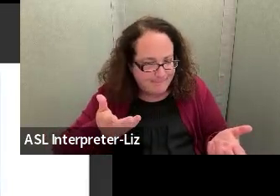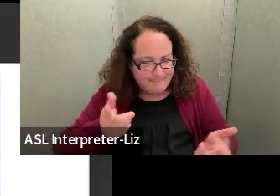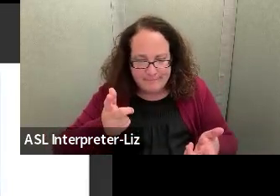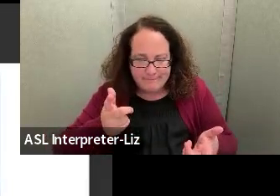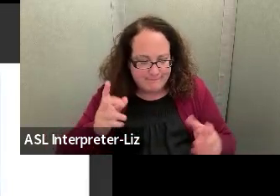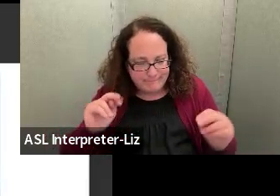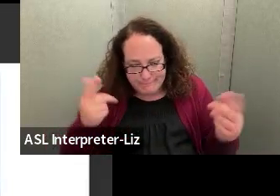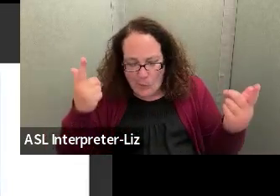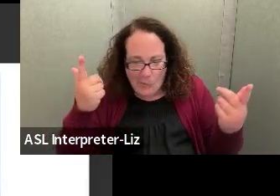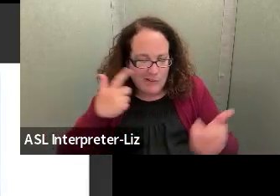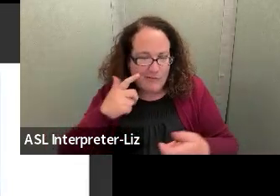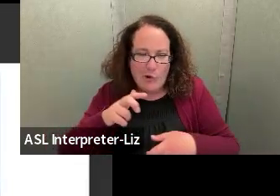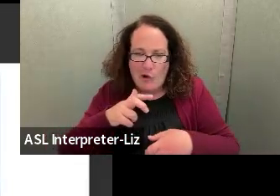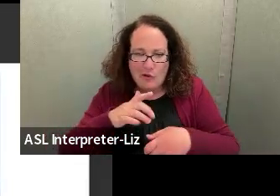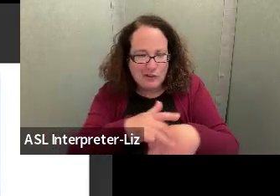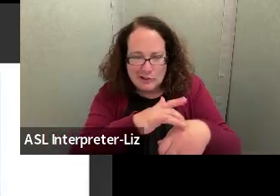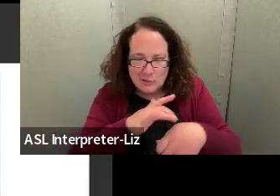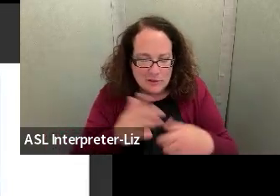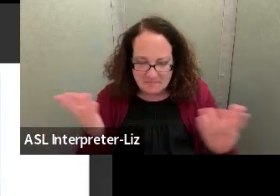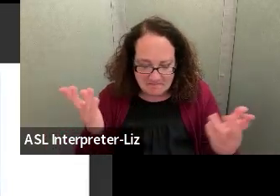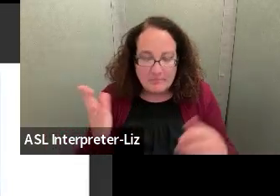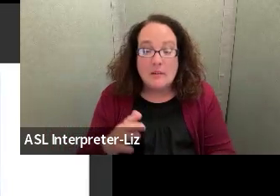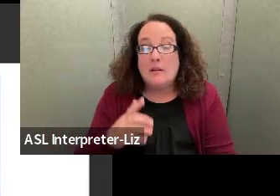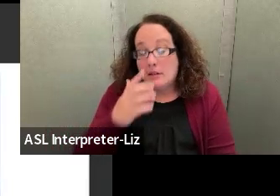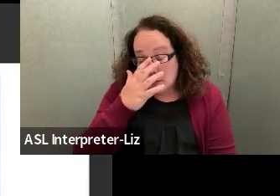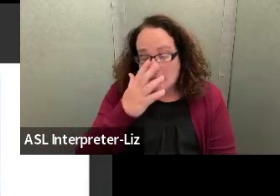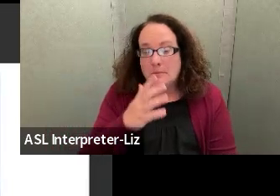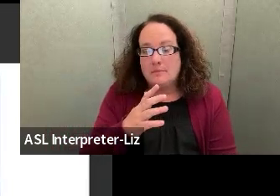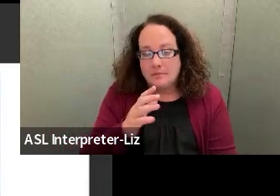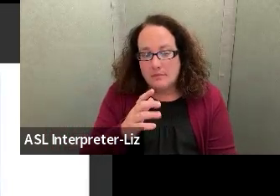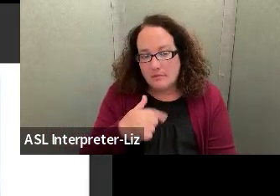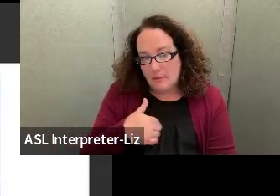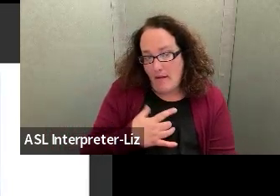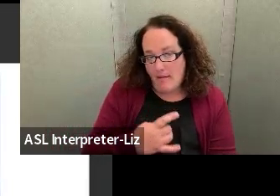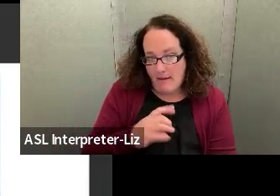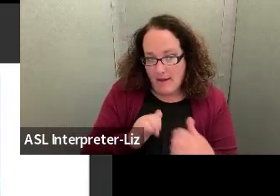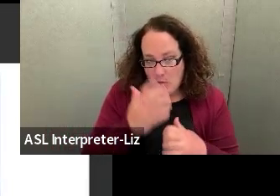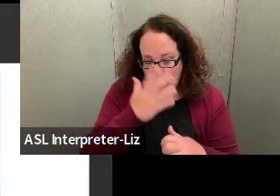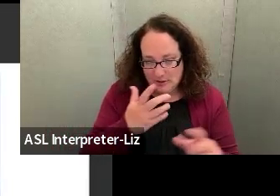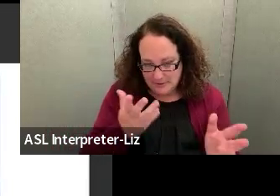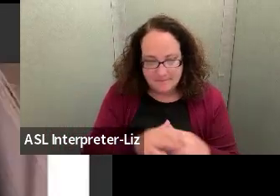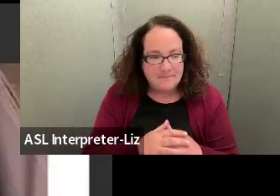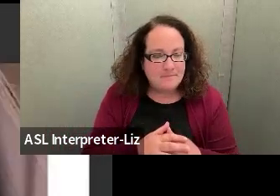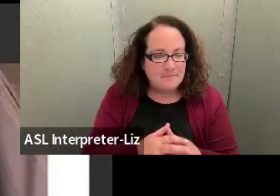for him as a reference. But that didn't stop me. I like how it looks. One more slide.